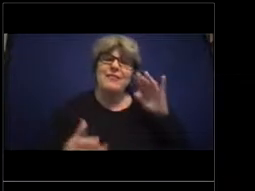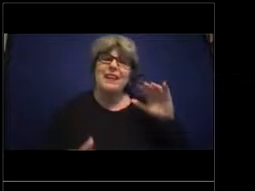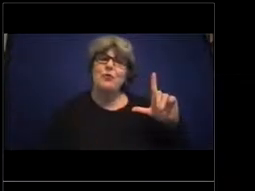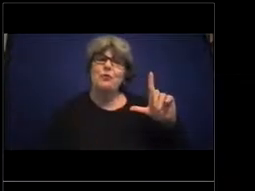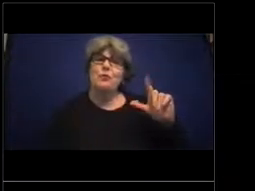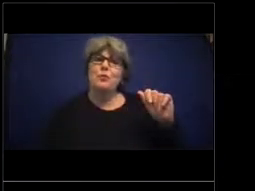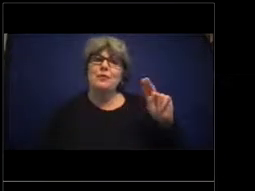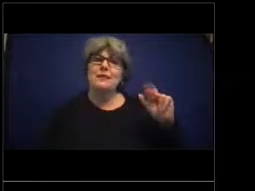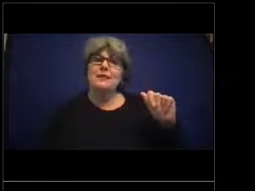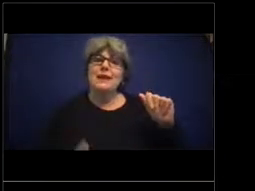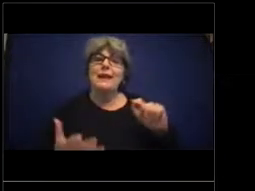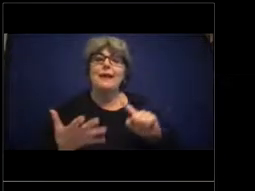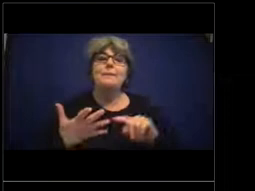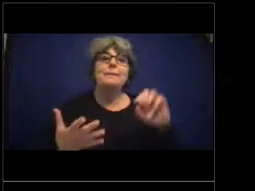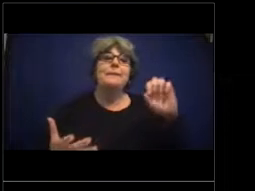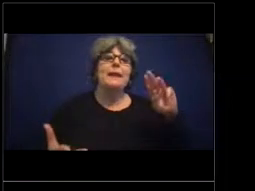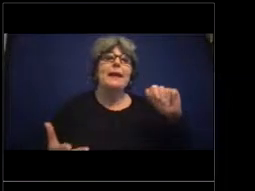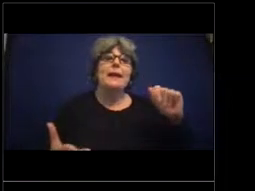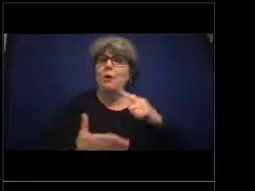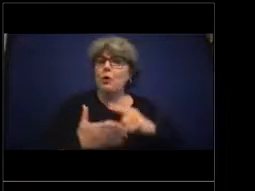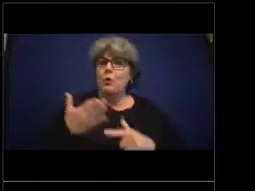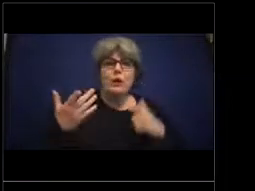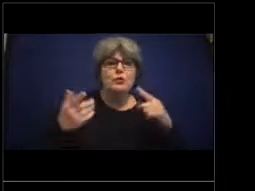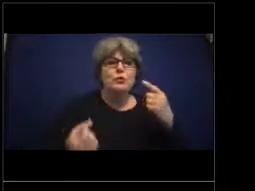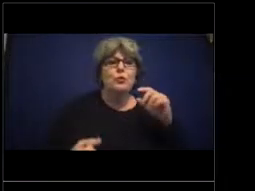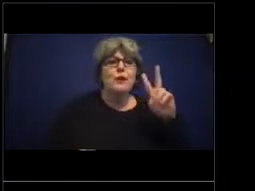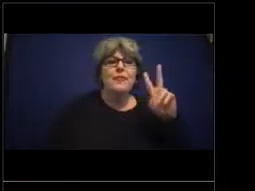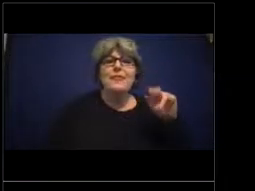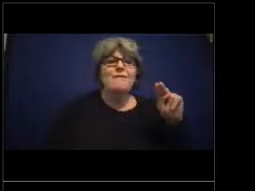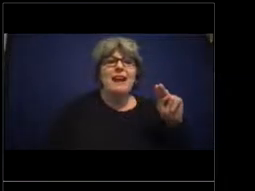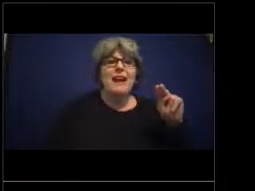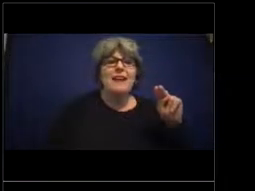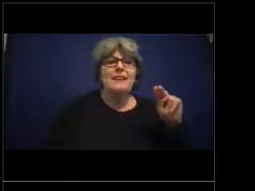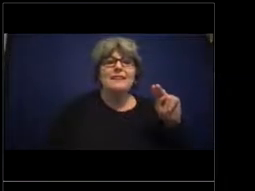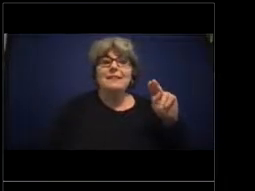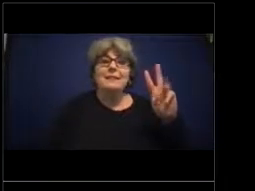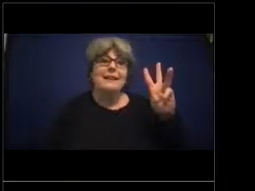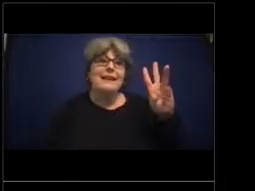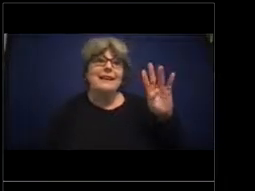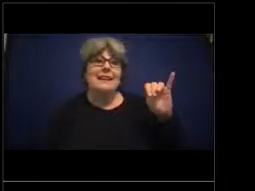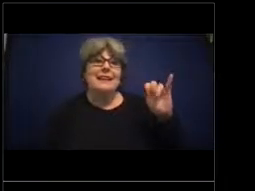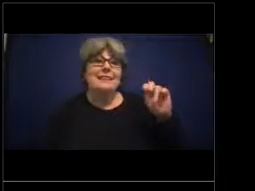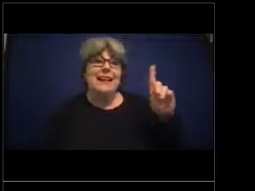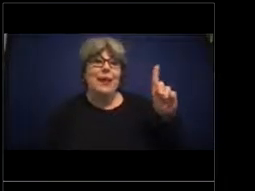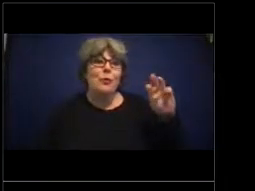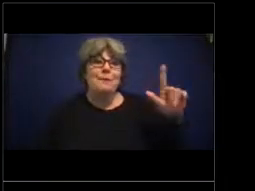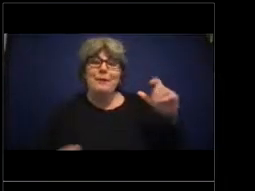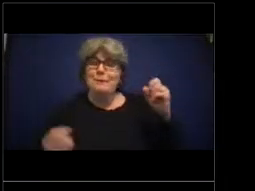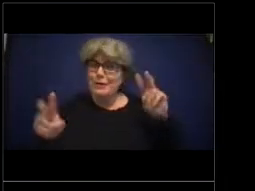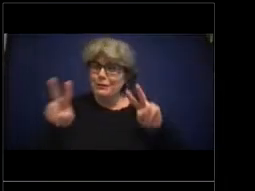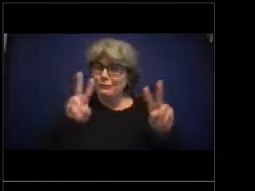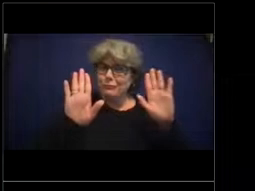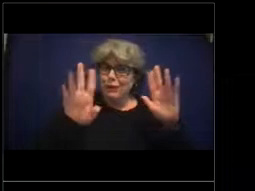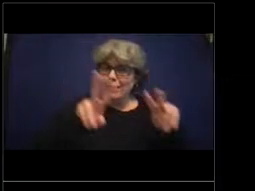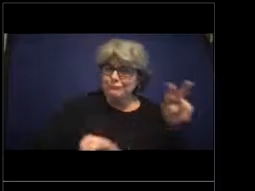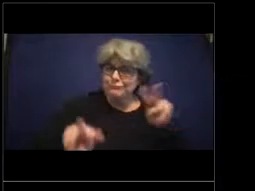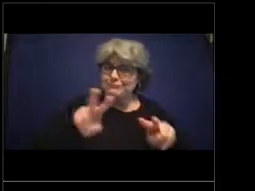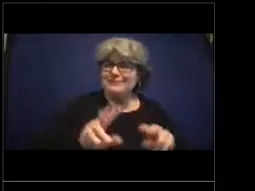And Emma says, what's with that van? Is it a windmill? So lots of great observations going on